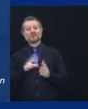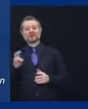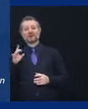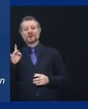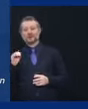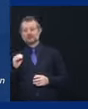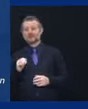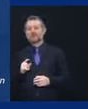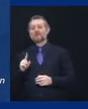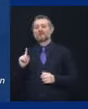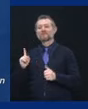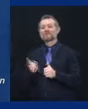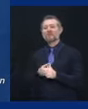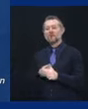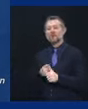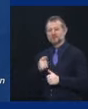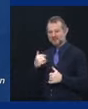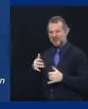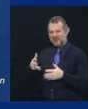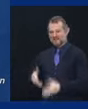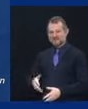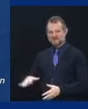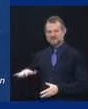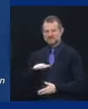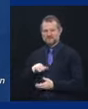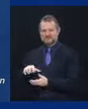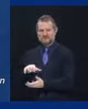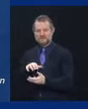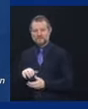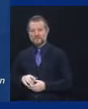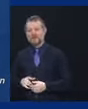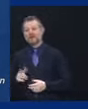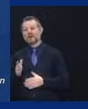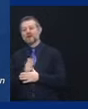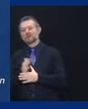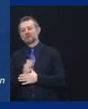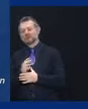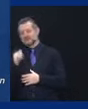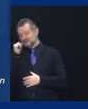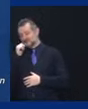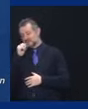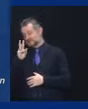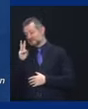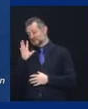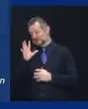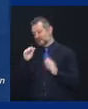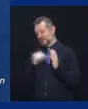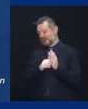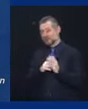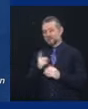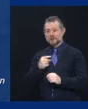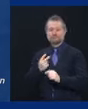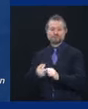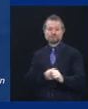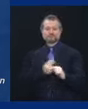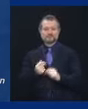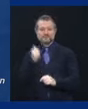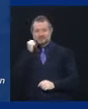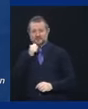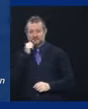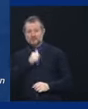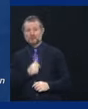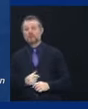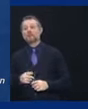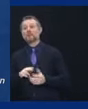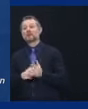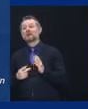hand. We're averaging 65,000 doses per day. So that